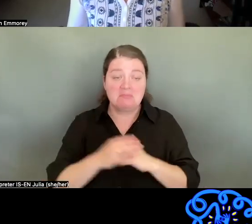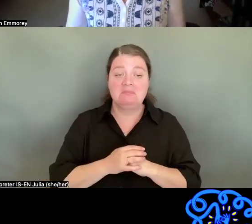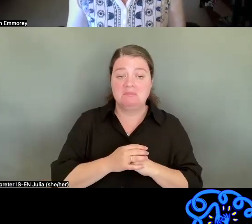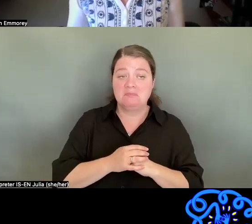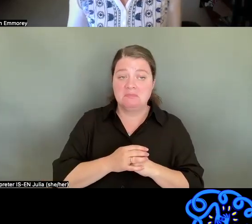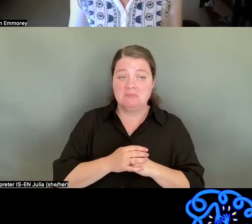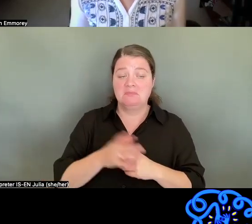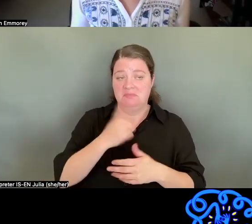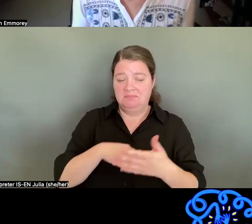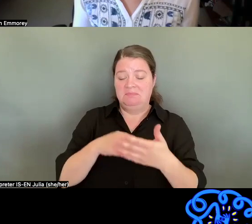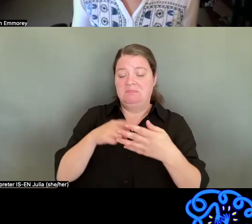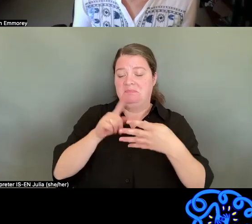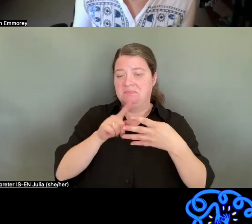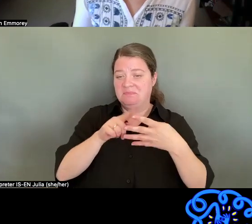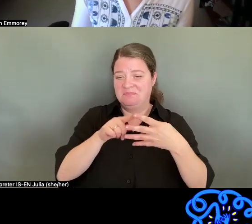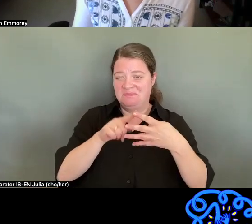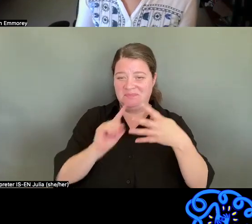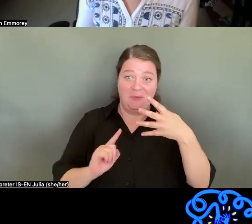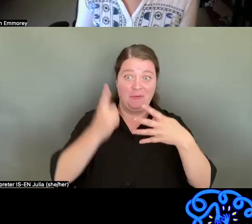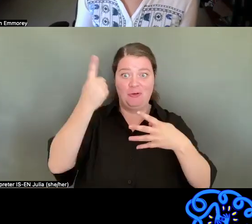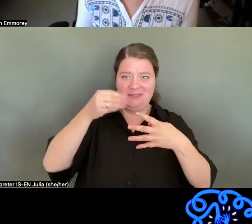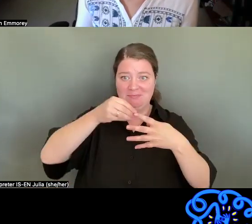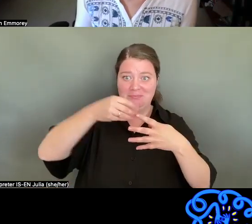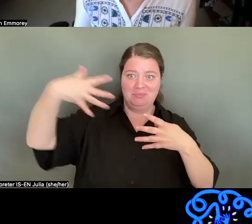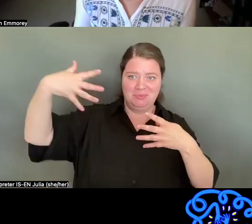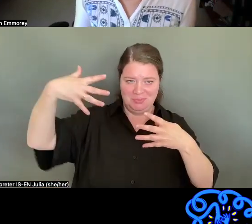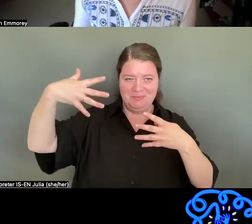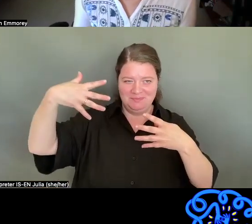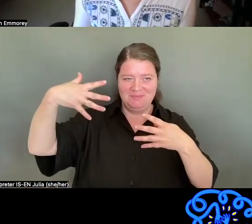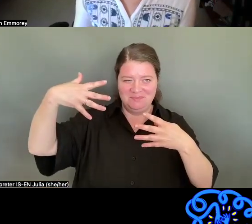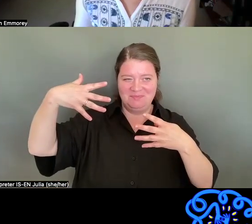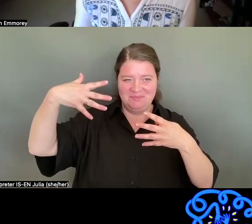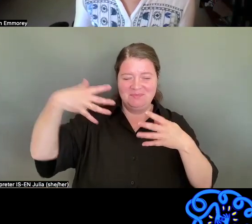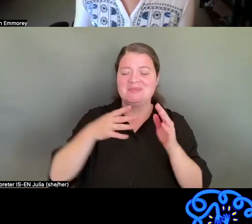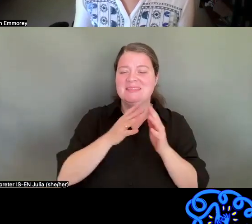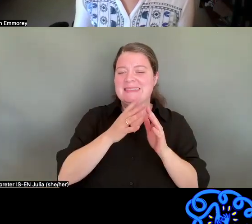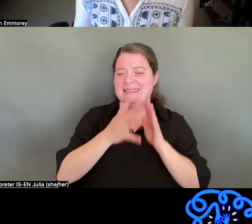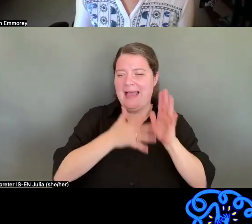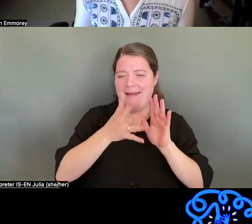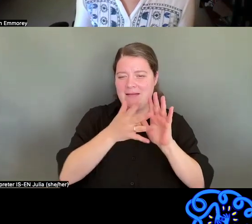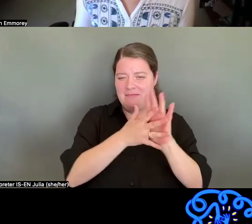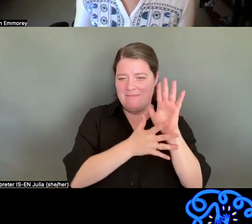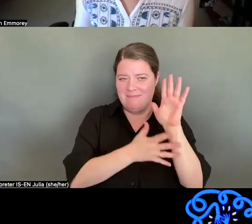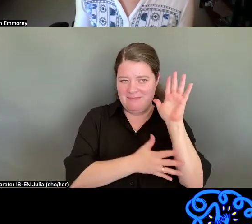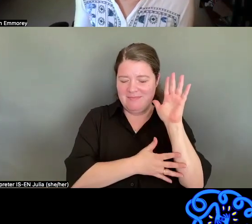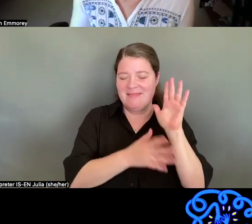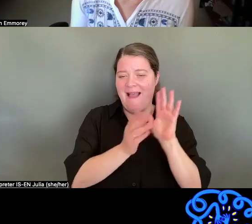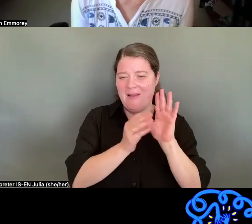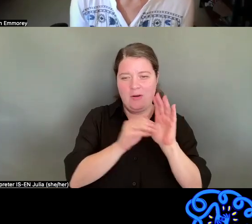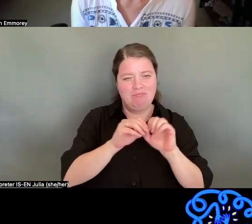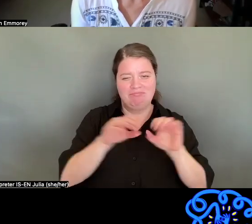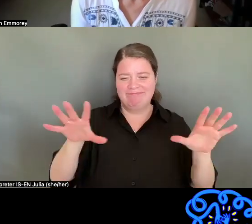question. How are iconic signs distributed across the lexicon? So to look at this, I'm going to turn to ASL